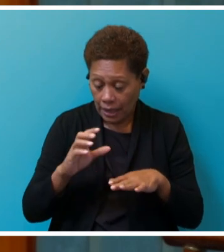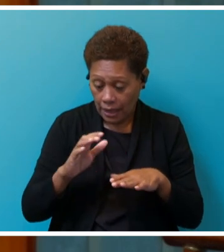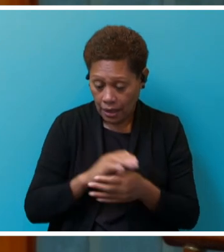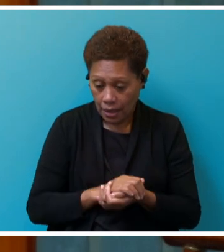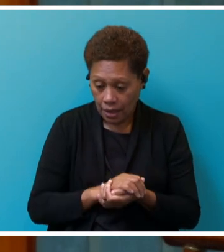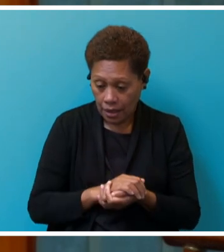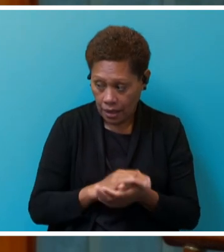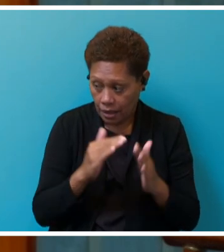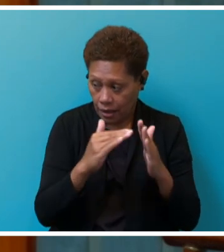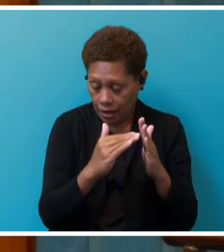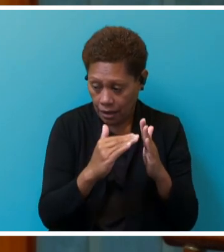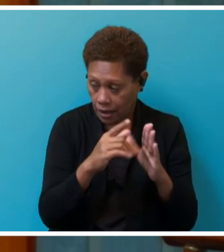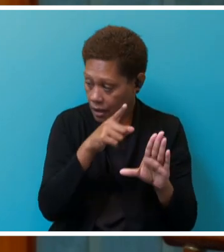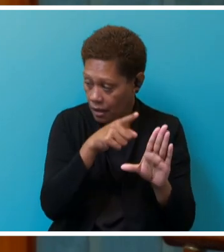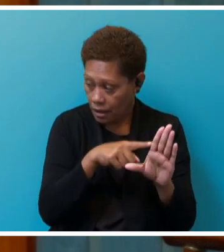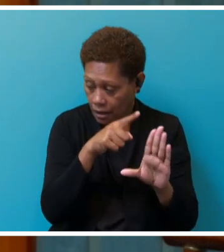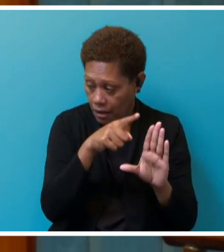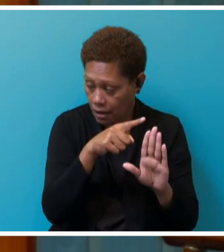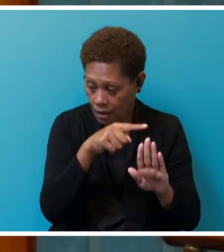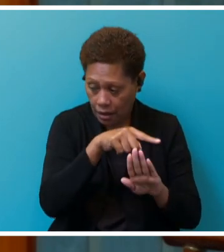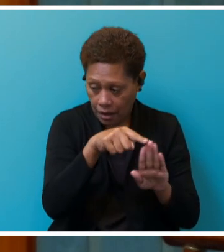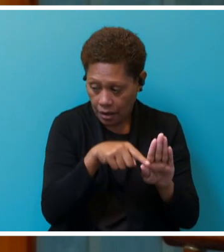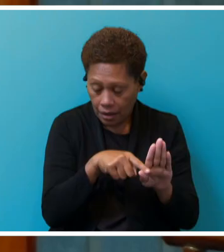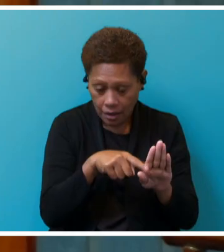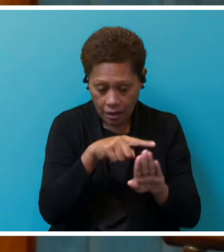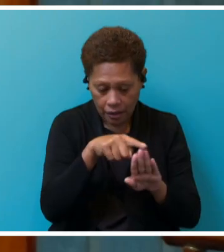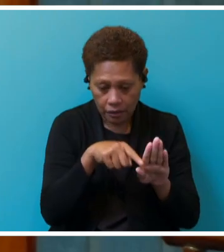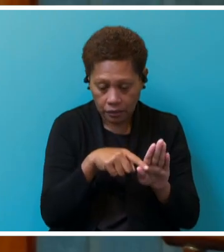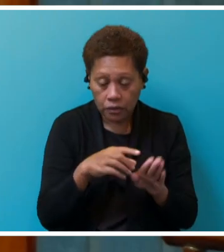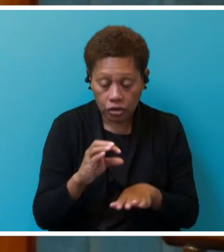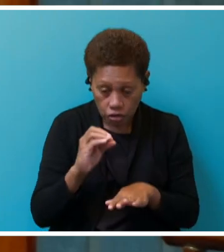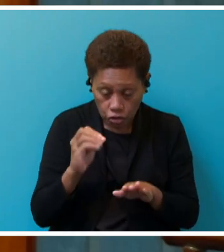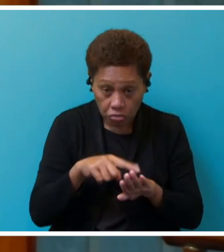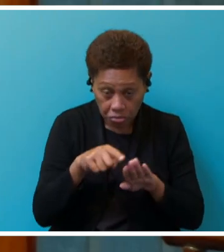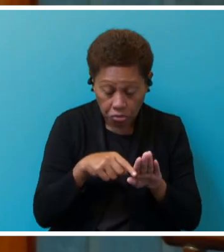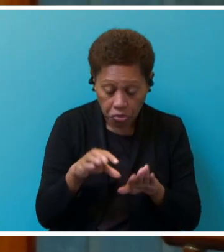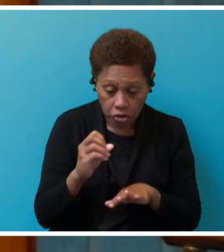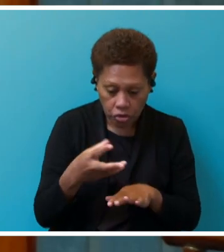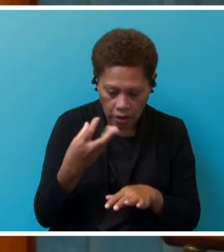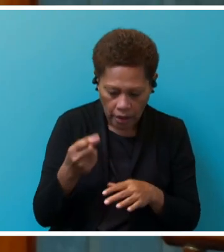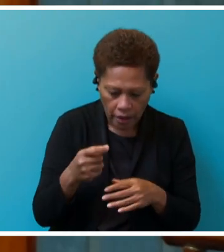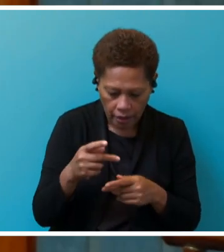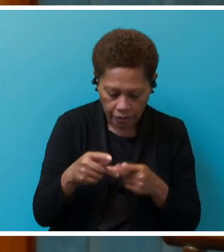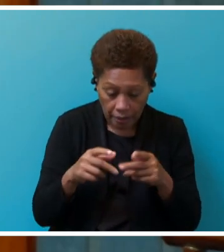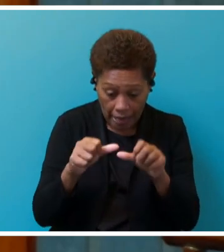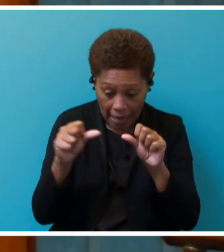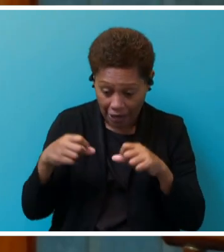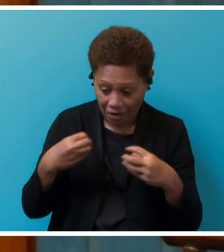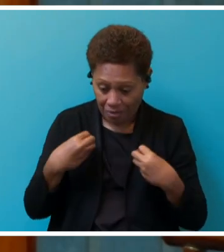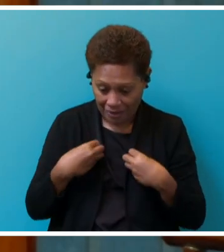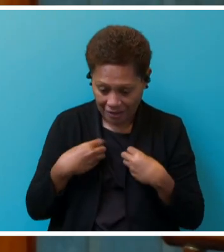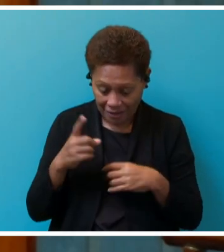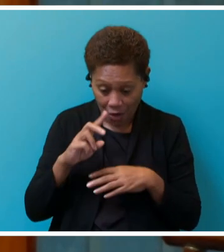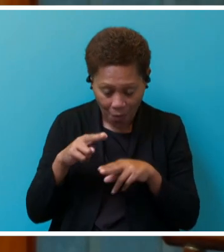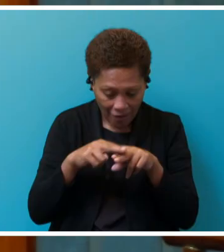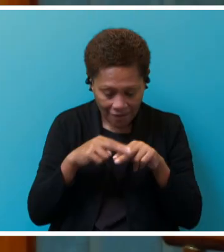and ecotourism. This depth of experience and integrated approach to agribusiness is precisely what Fiji